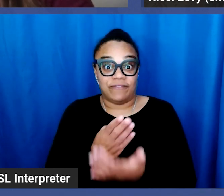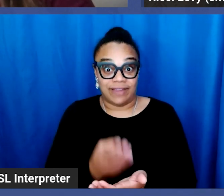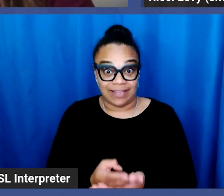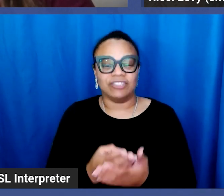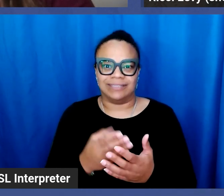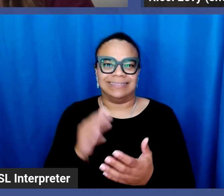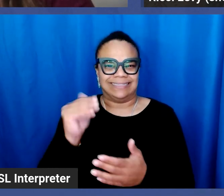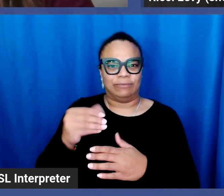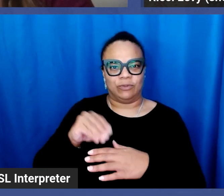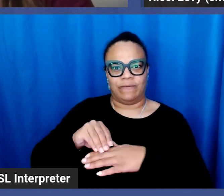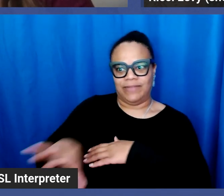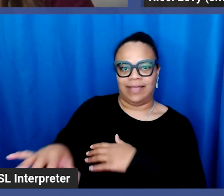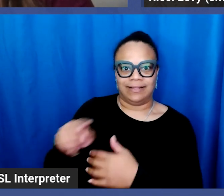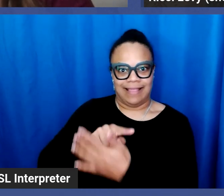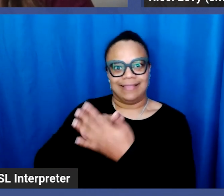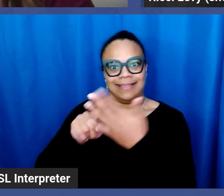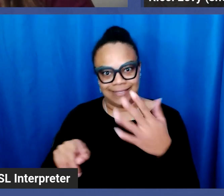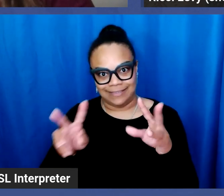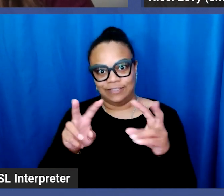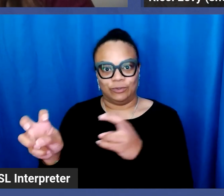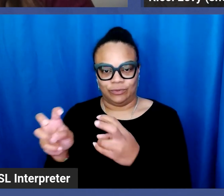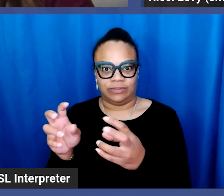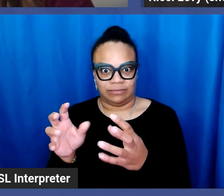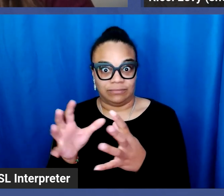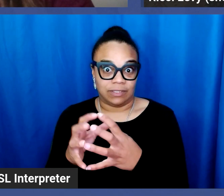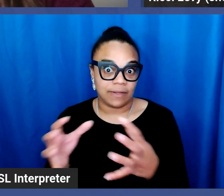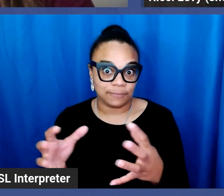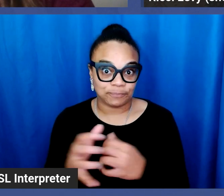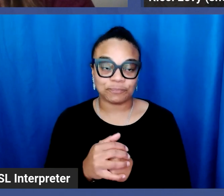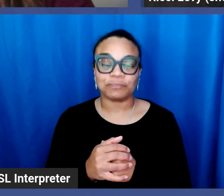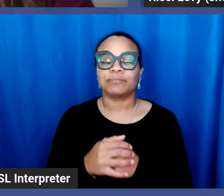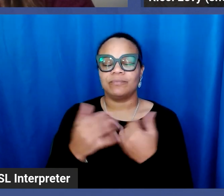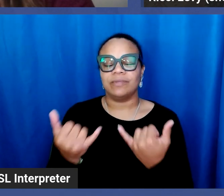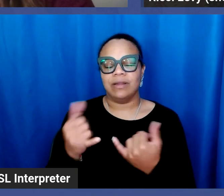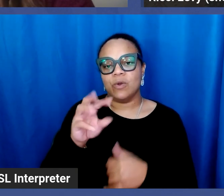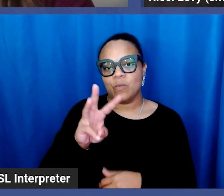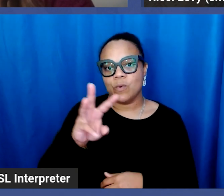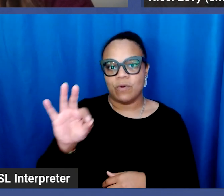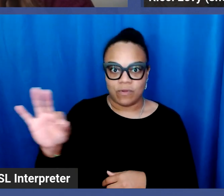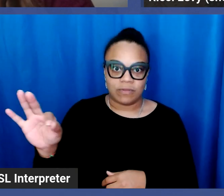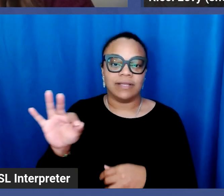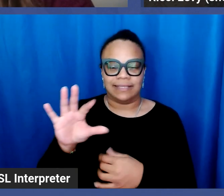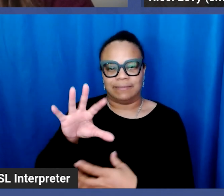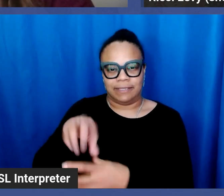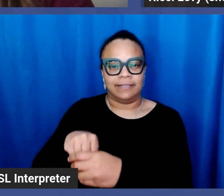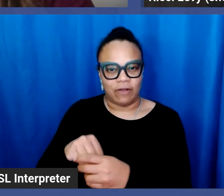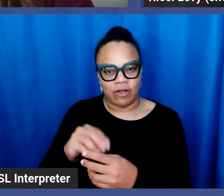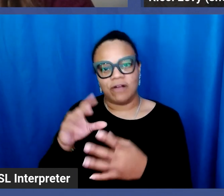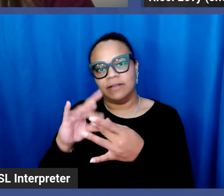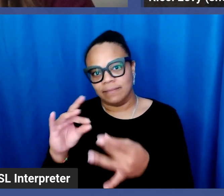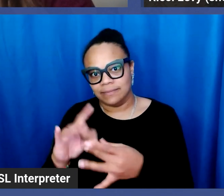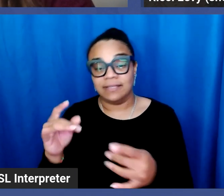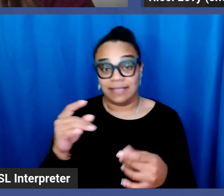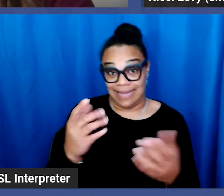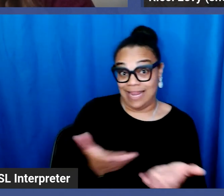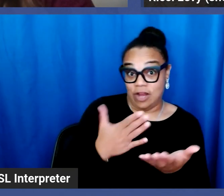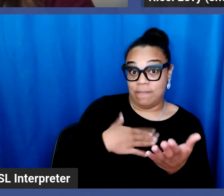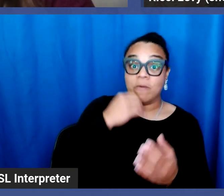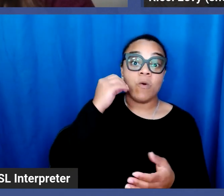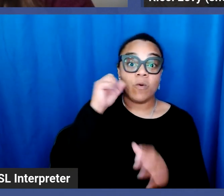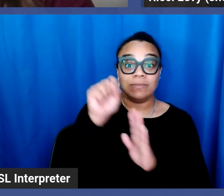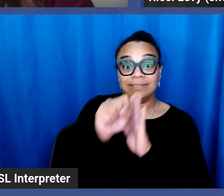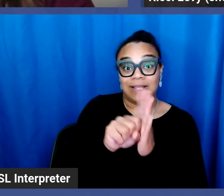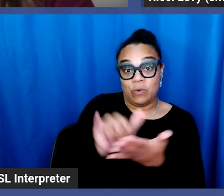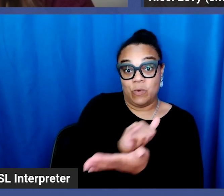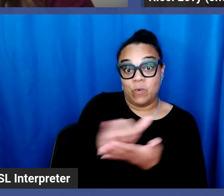issues that Woodhull spent a fair amount of time commenting on. Here in my home state of New York, we submitted comments during the